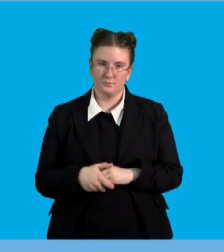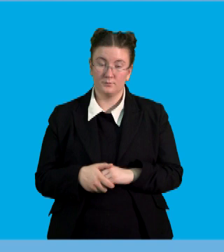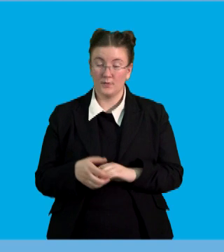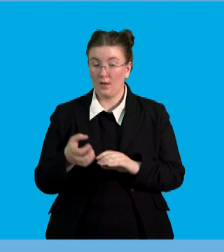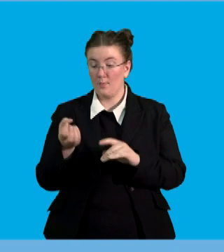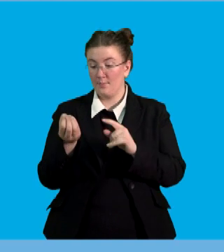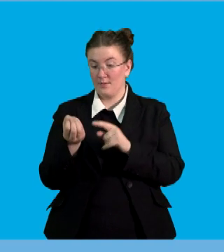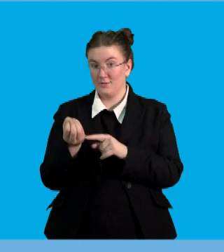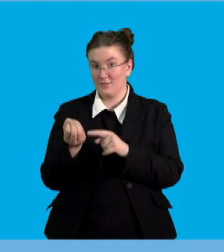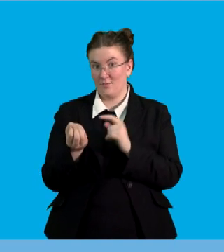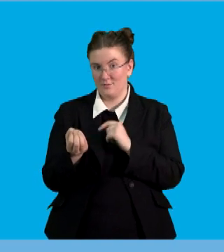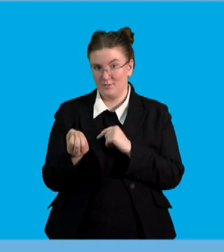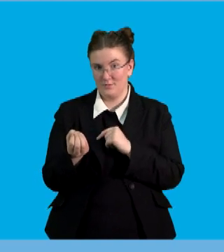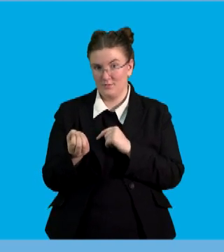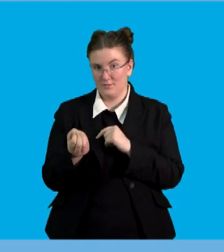particles